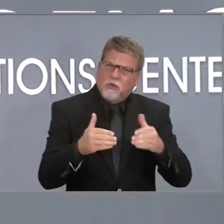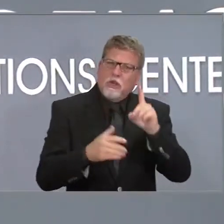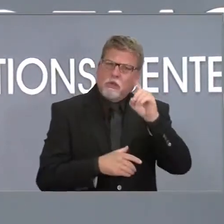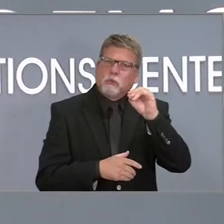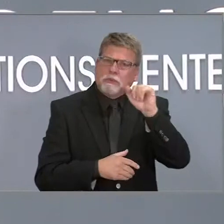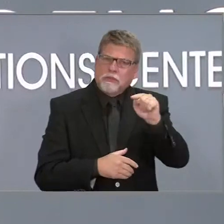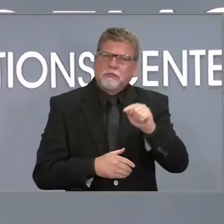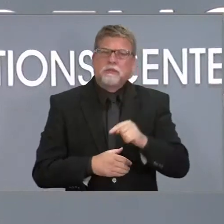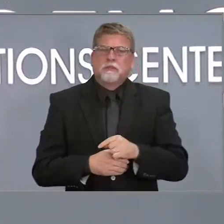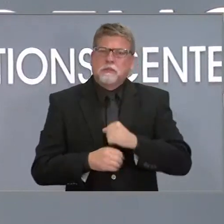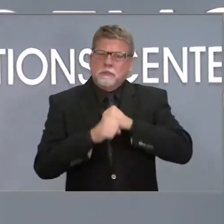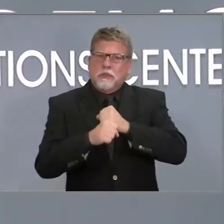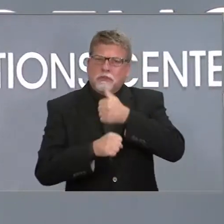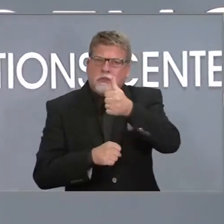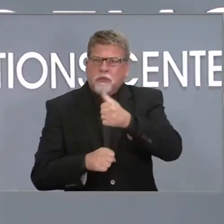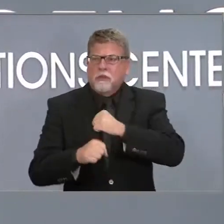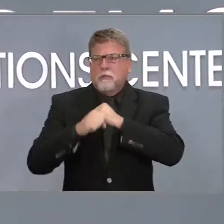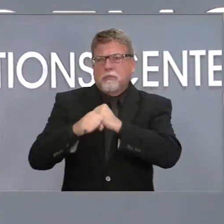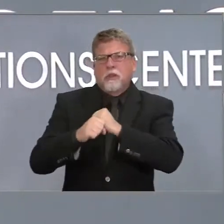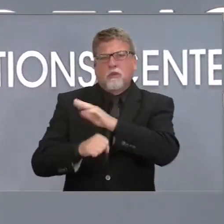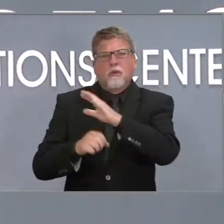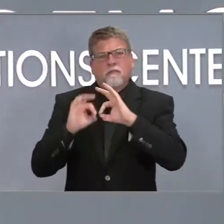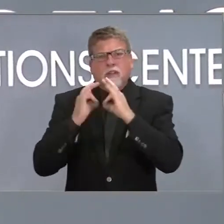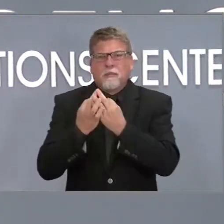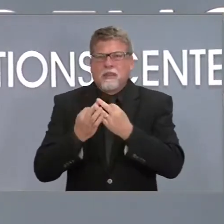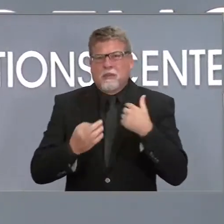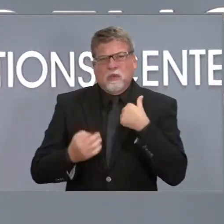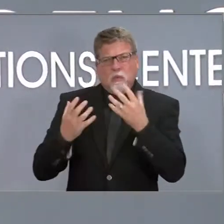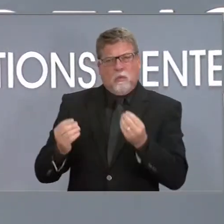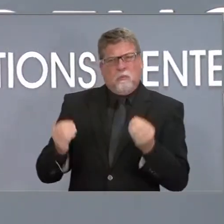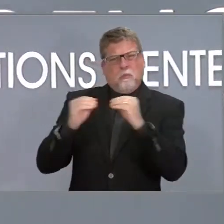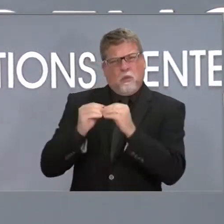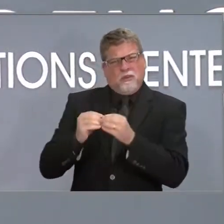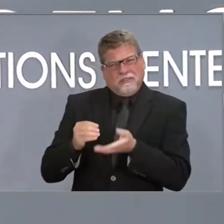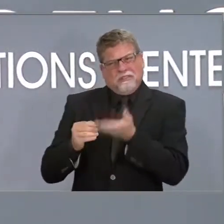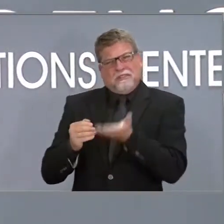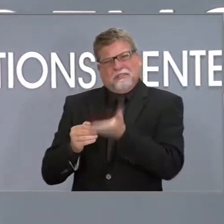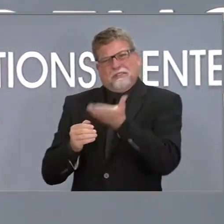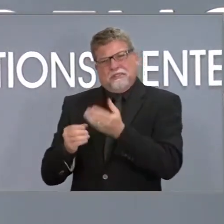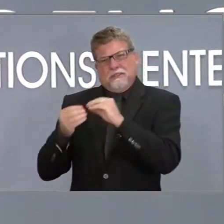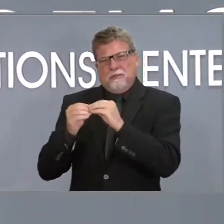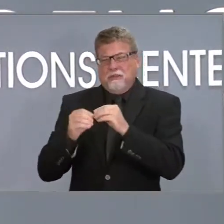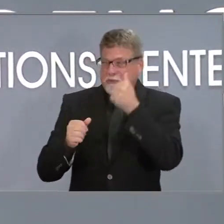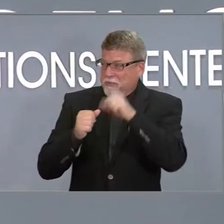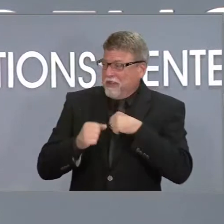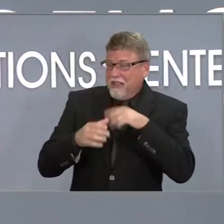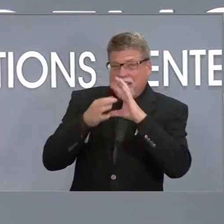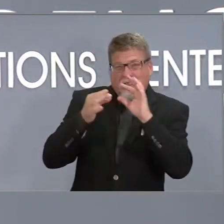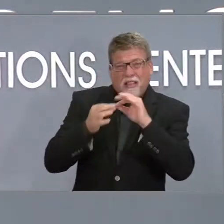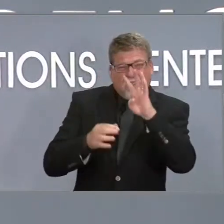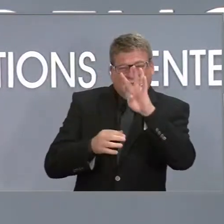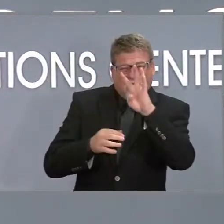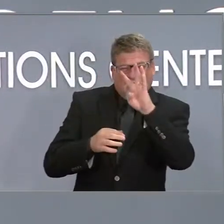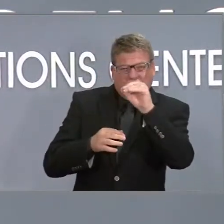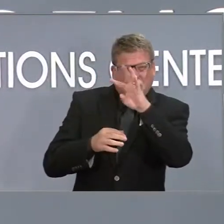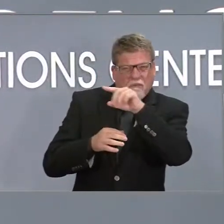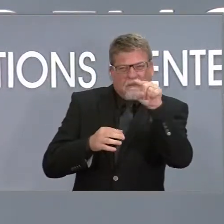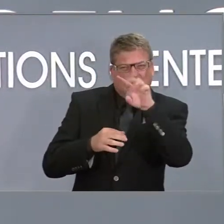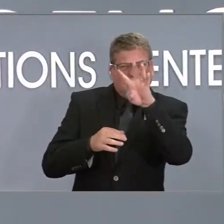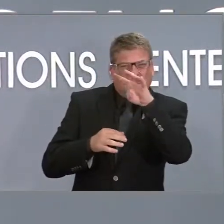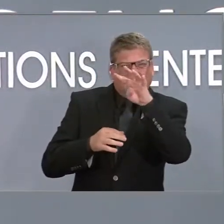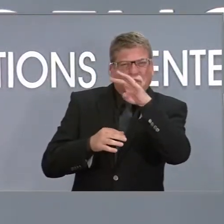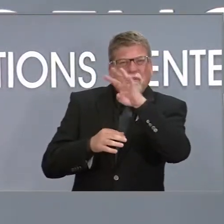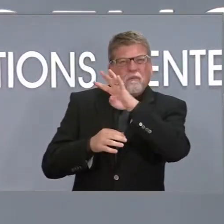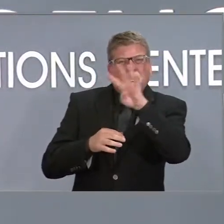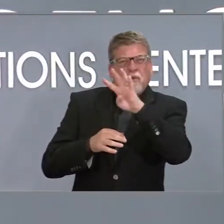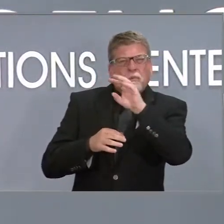we absolutely want to see more of our 12 to 17-year-olds be vaccinated. As you saw, we're in the 40s in terms of the percent of folks that are